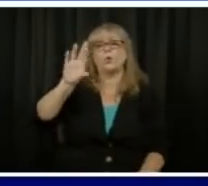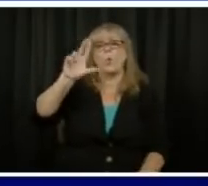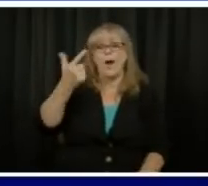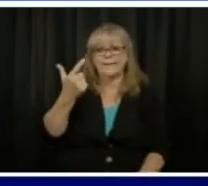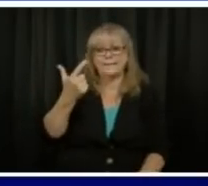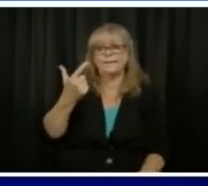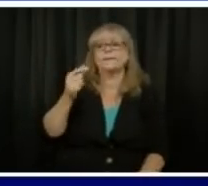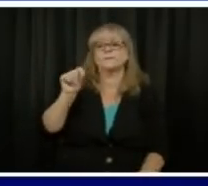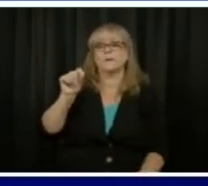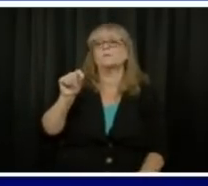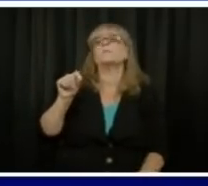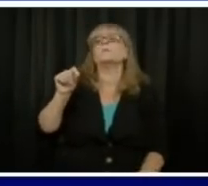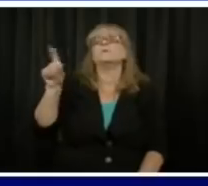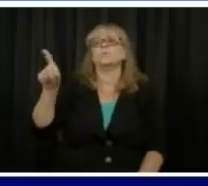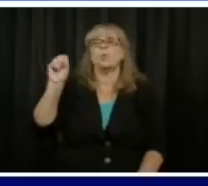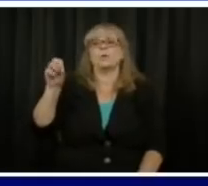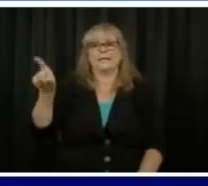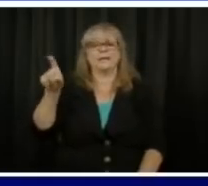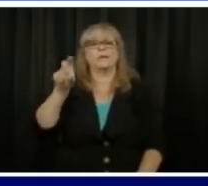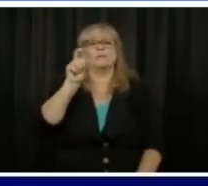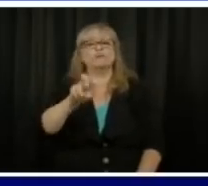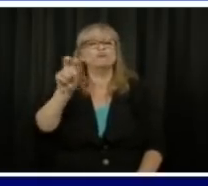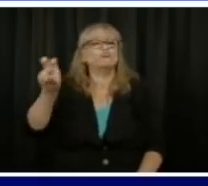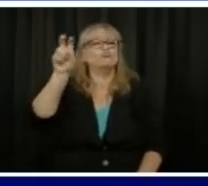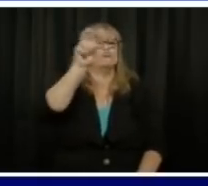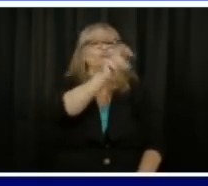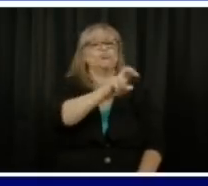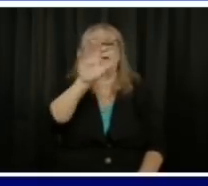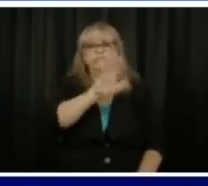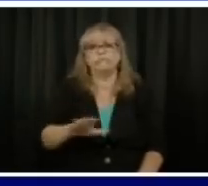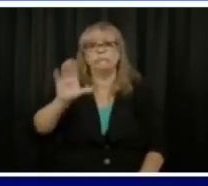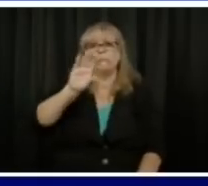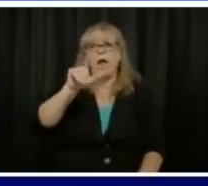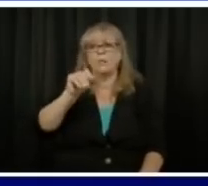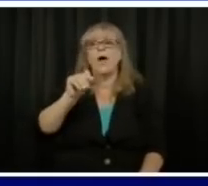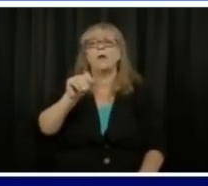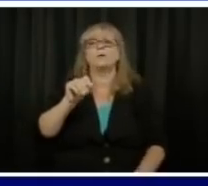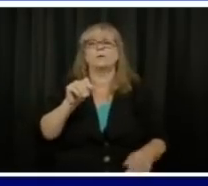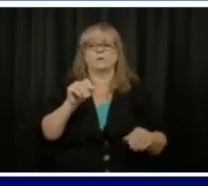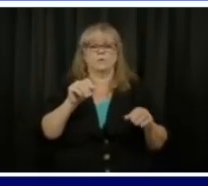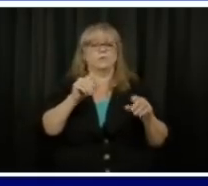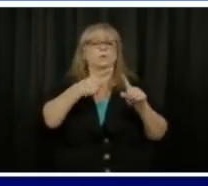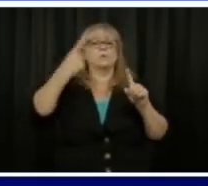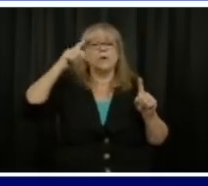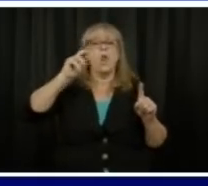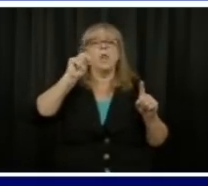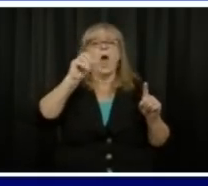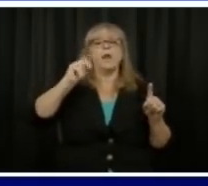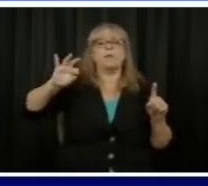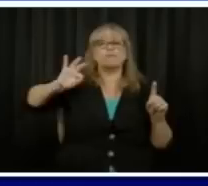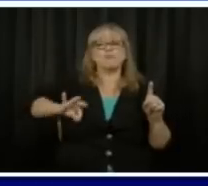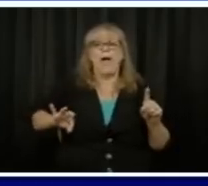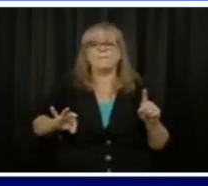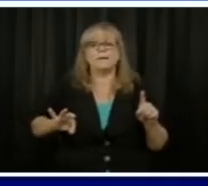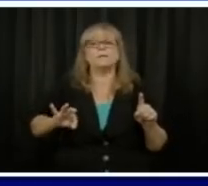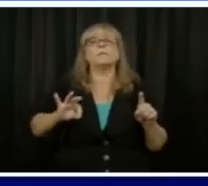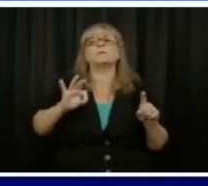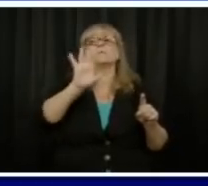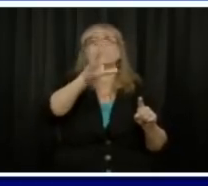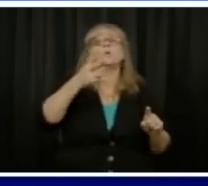of helpcoloradonow.org. Community nonprofits. I was in Greeley and Fort Collins the other day that receive funds. I want to thank